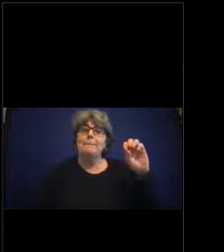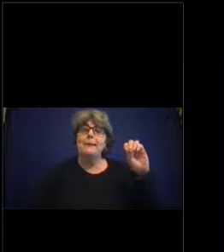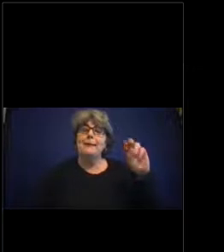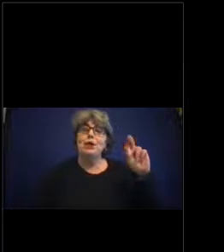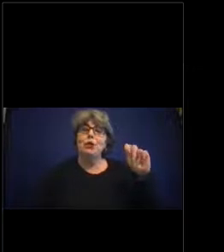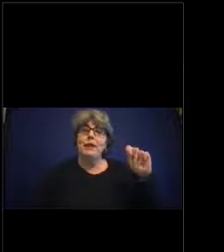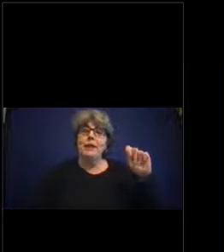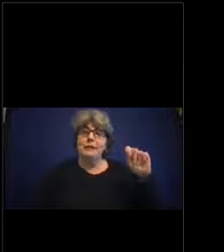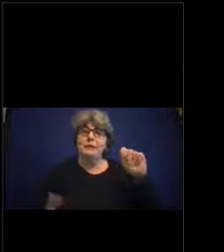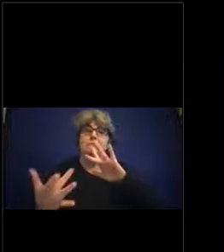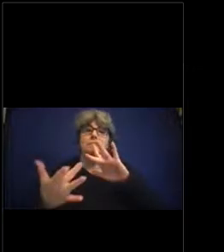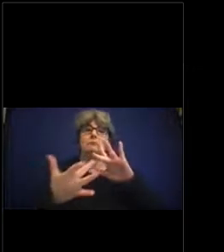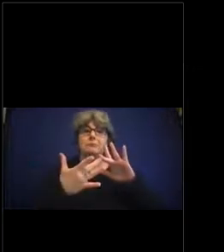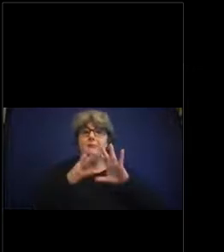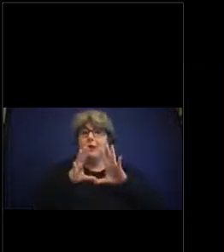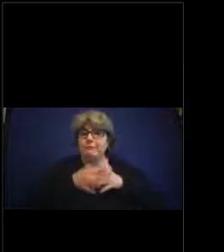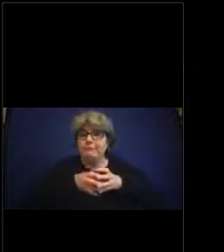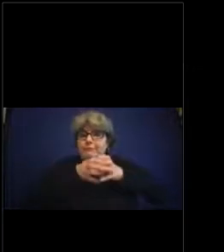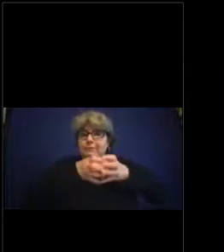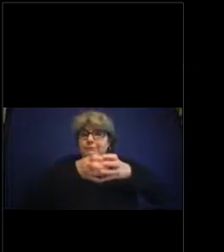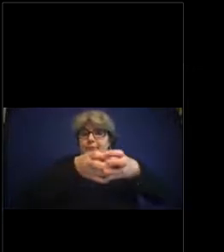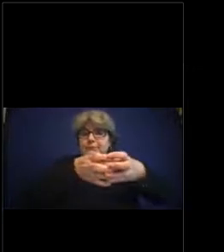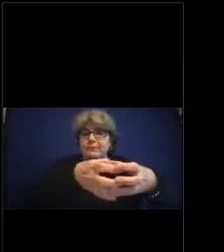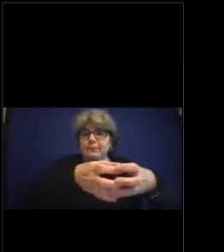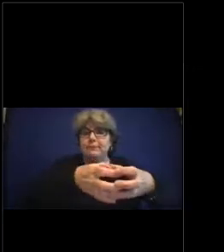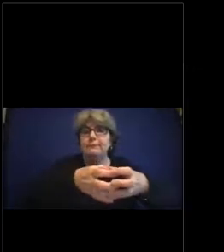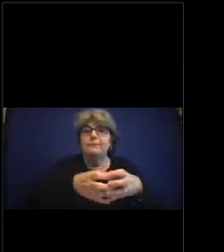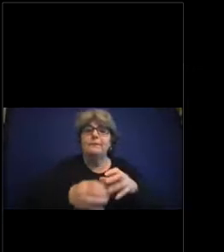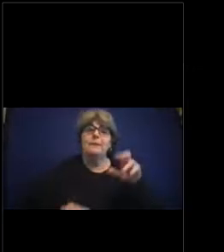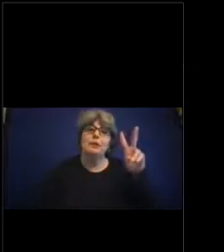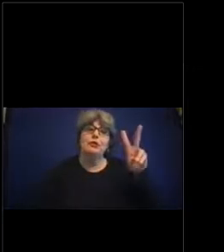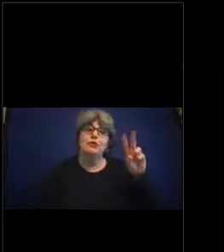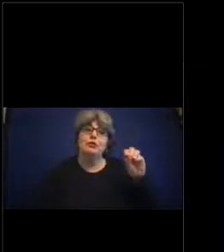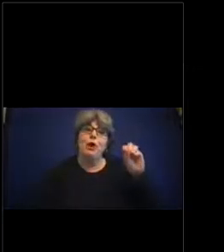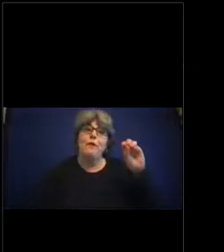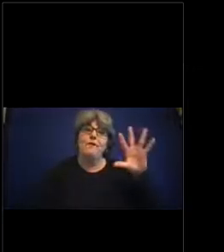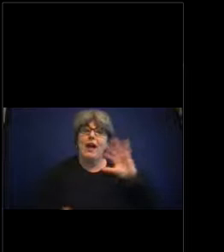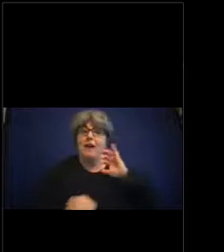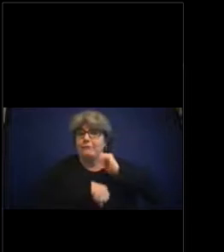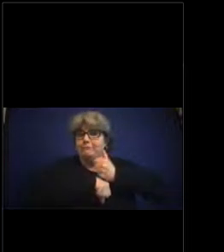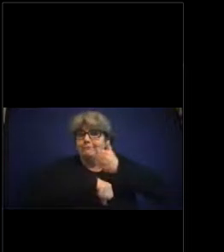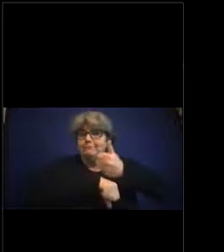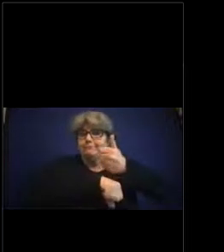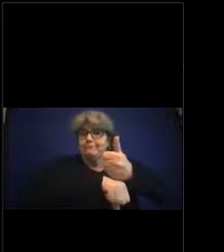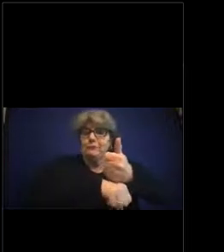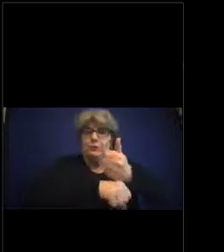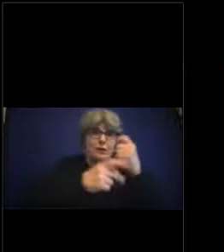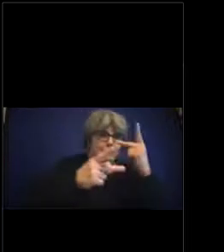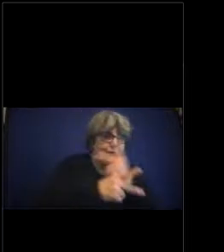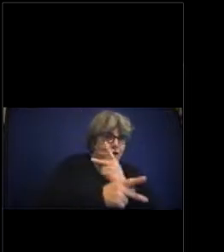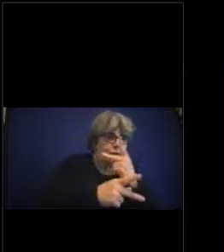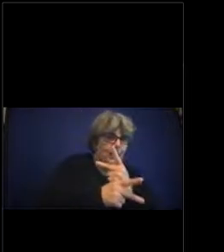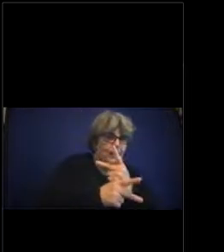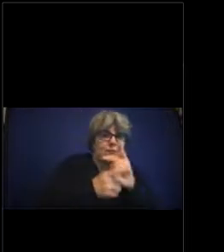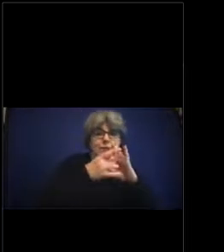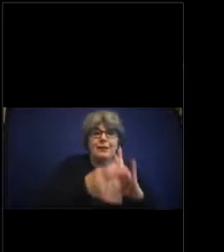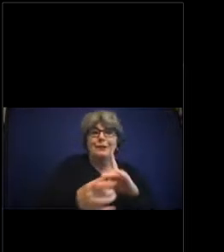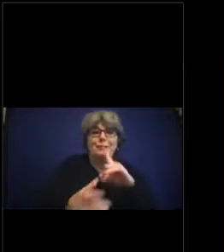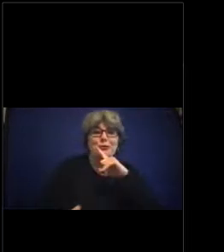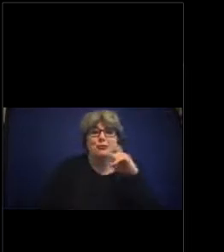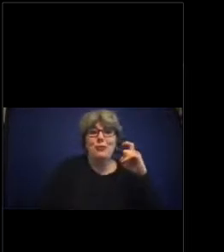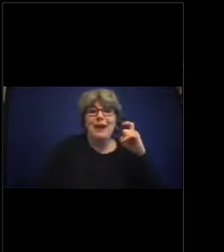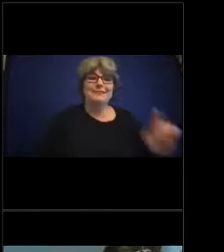network of weather stations in the state. We're adding 205 new stations to help us better characterize drought up here. And so we